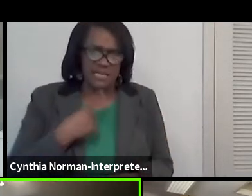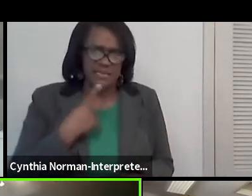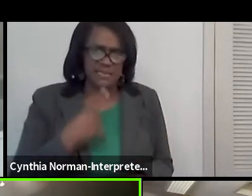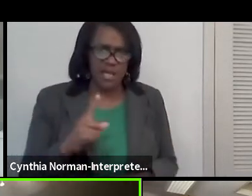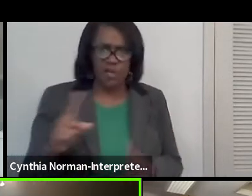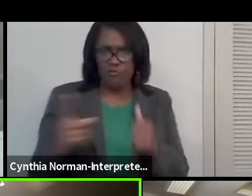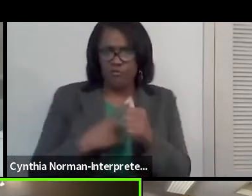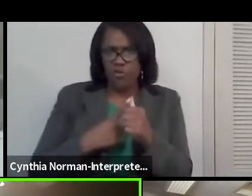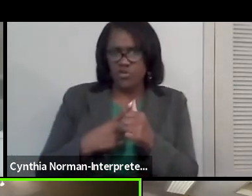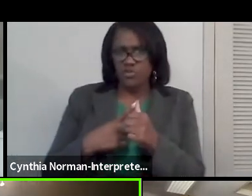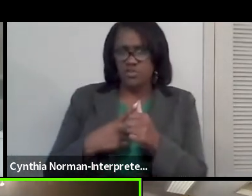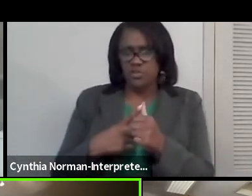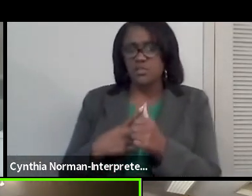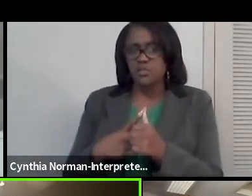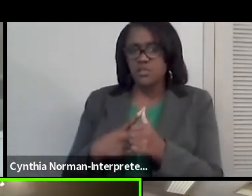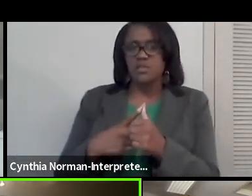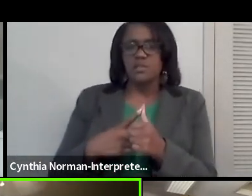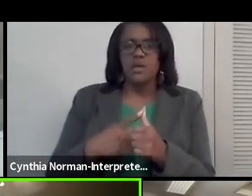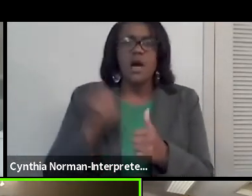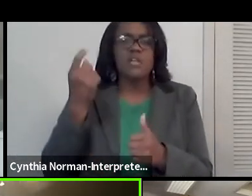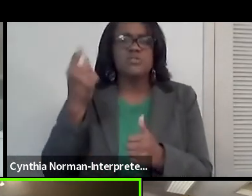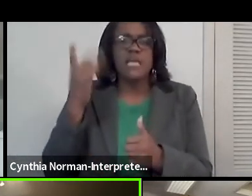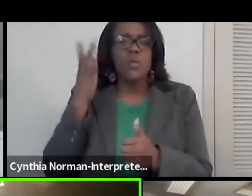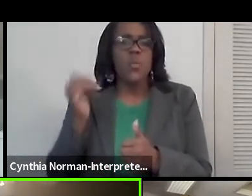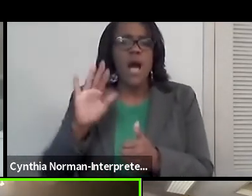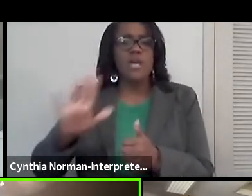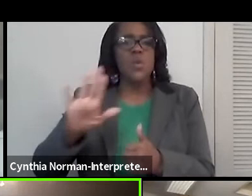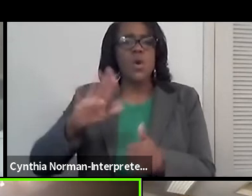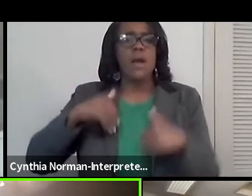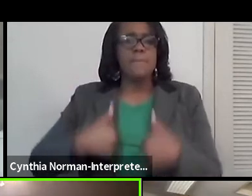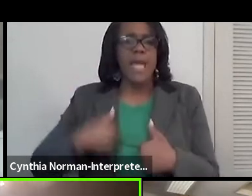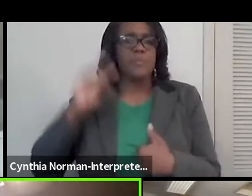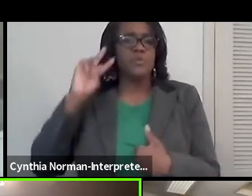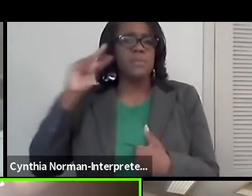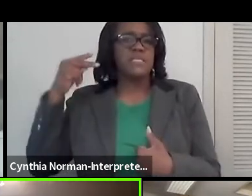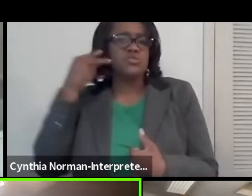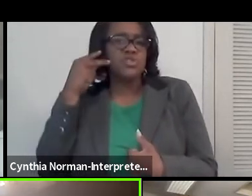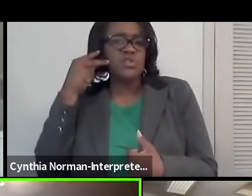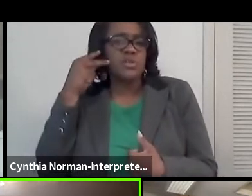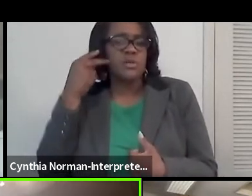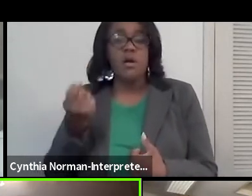first, get into why your mammal is misunderstood. You need to understand